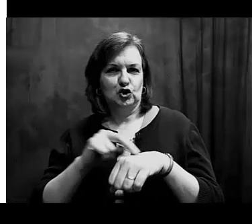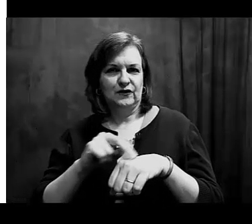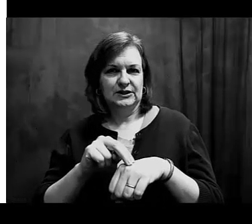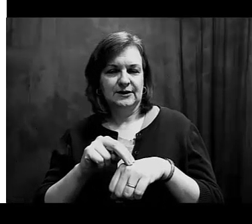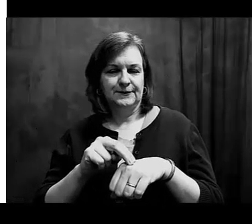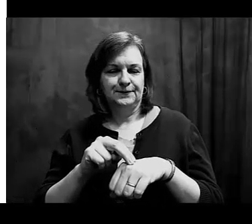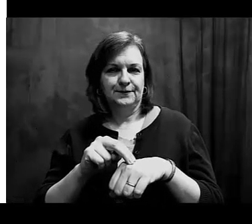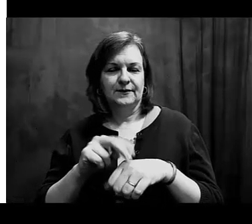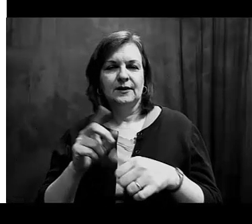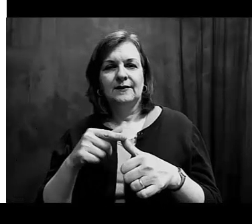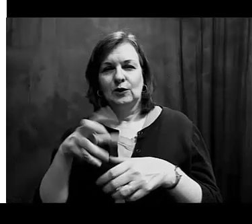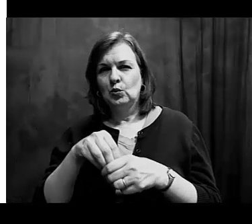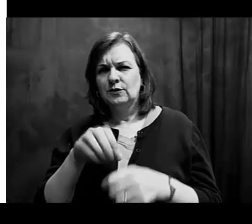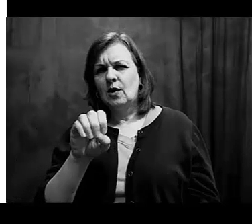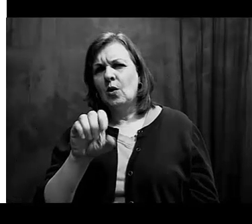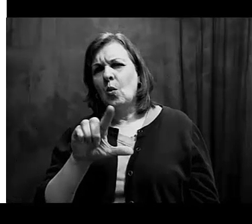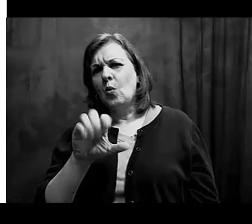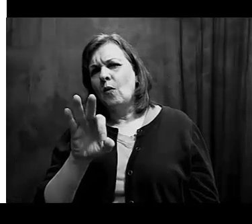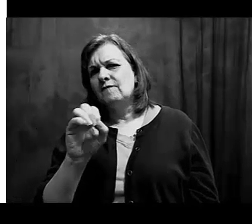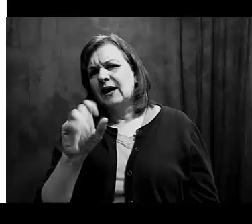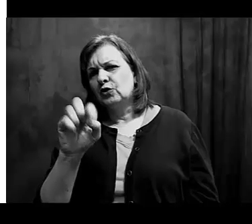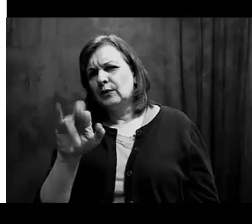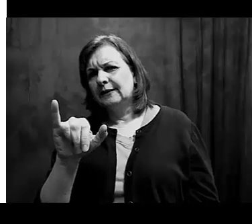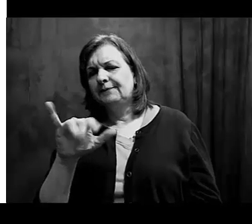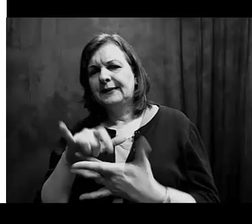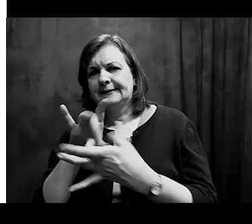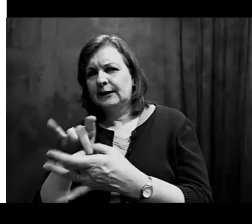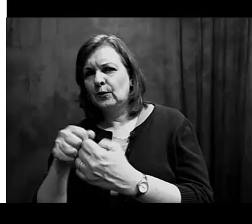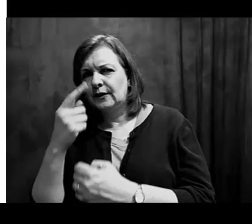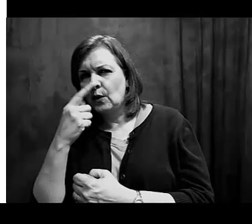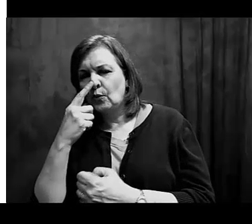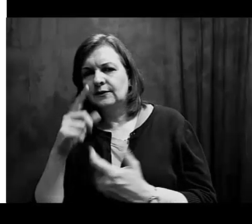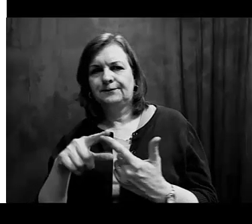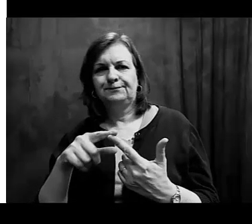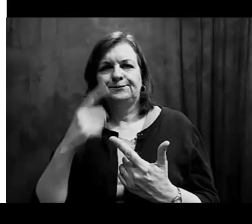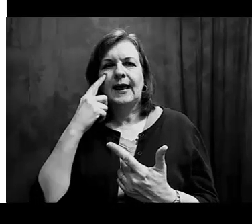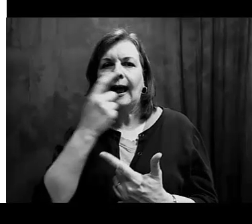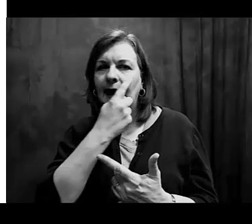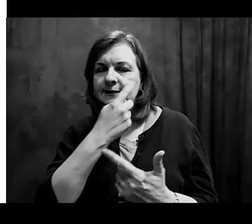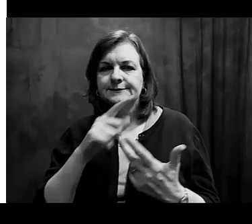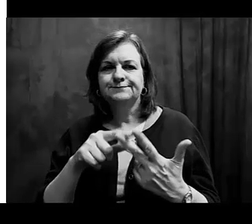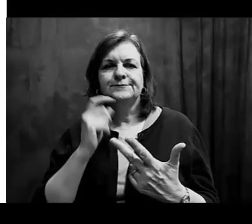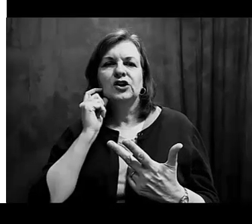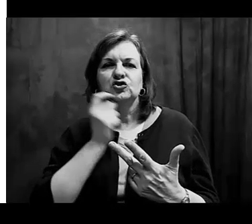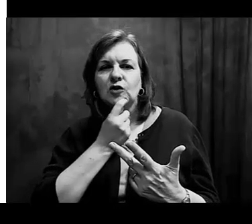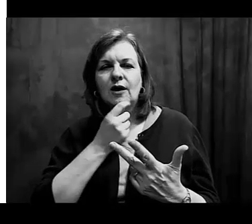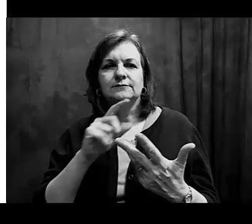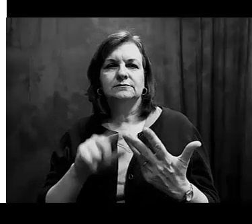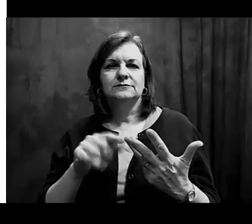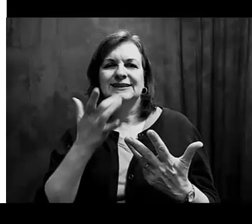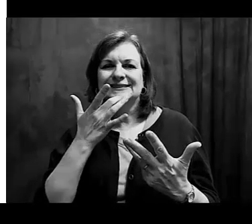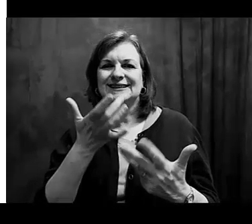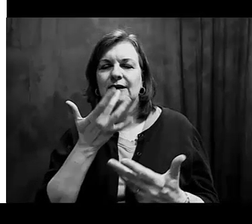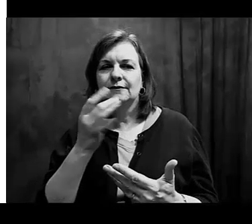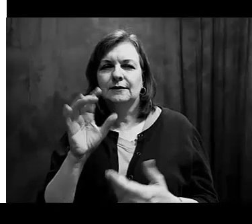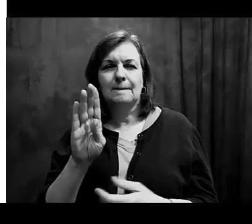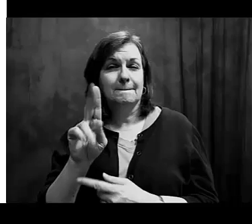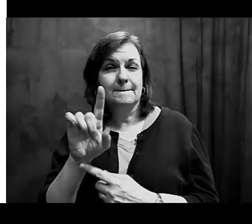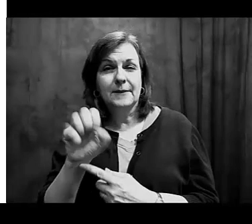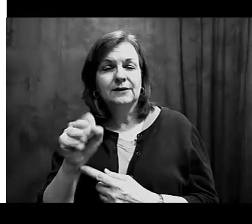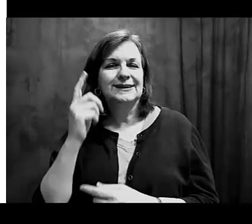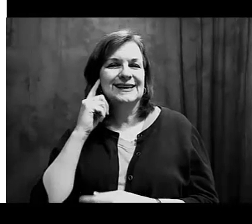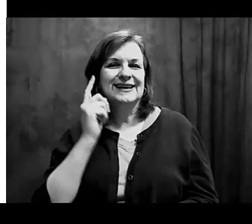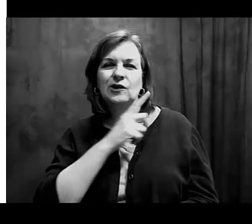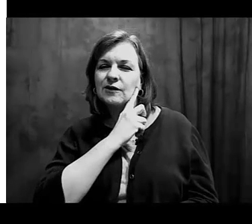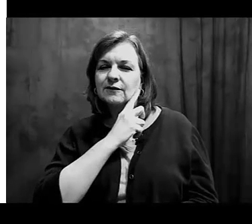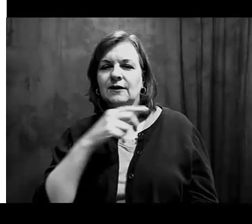we look for this integration of, in your brain, directly to the facial